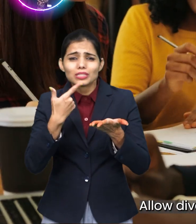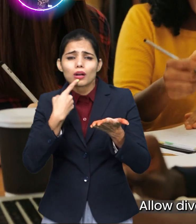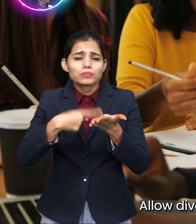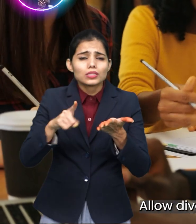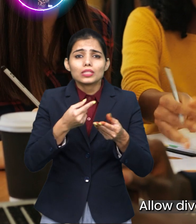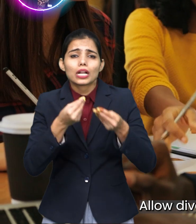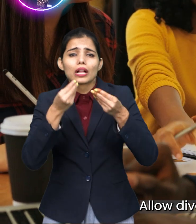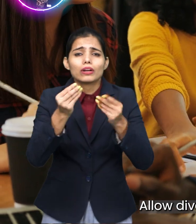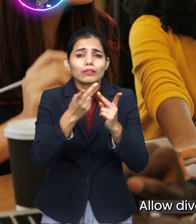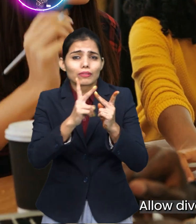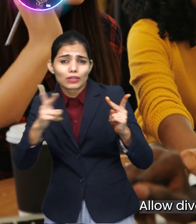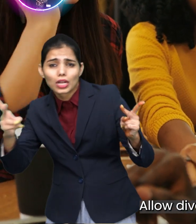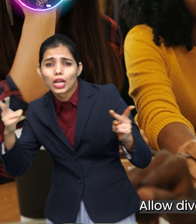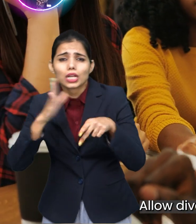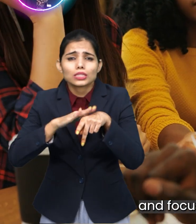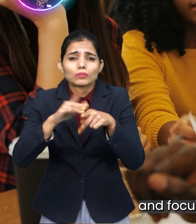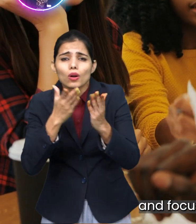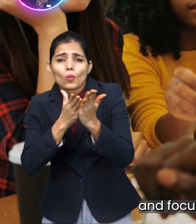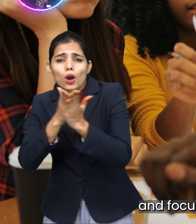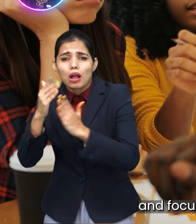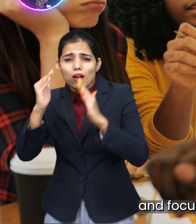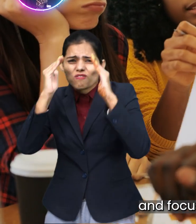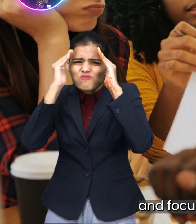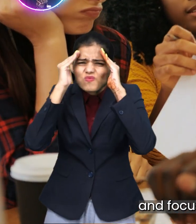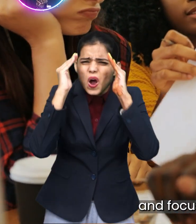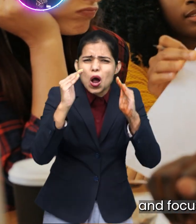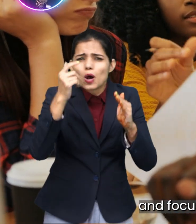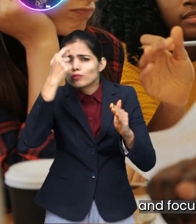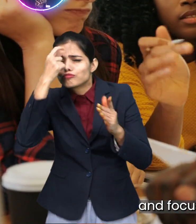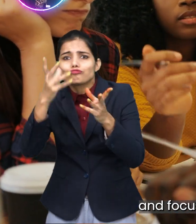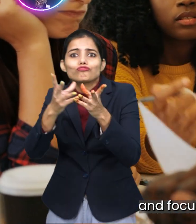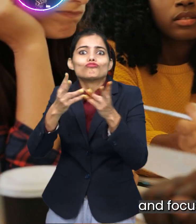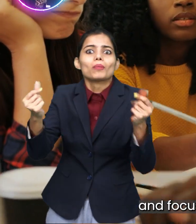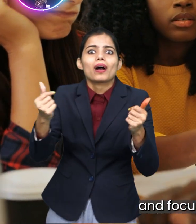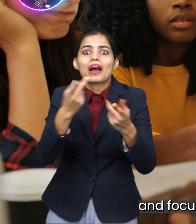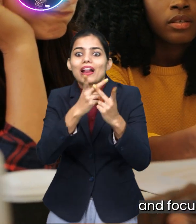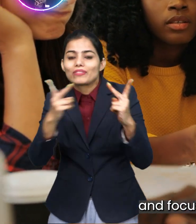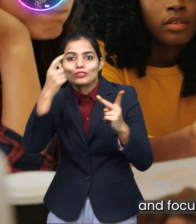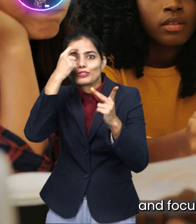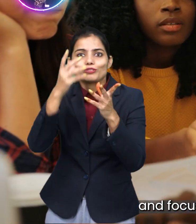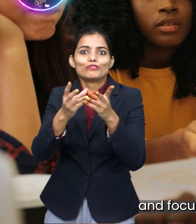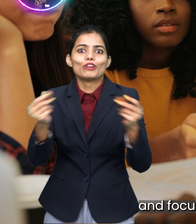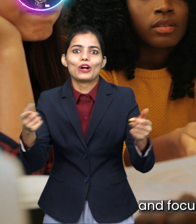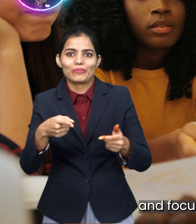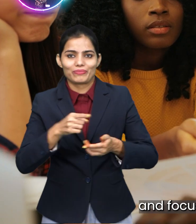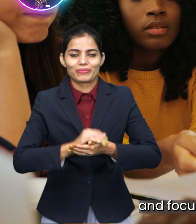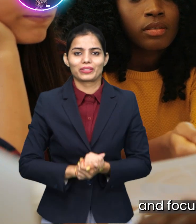Allow diverse expression of thoughts and focus on problem solving tasks.